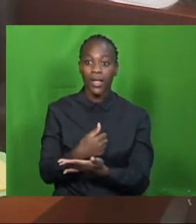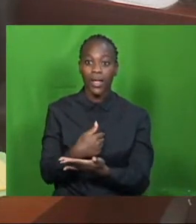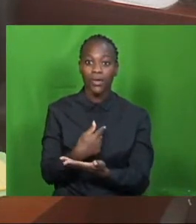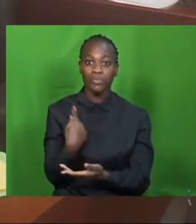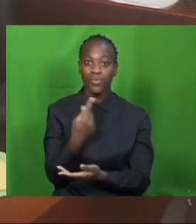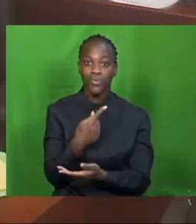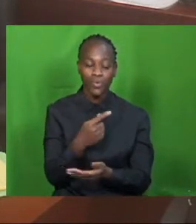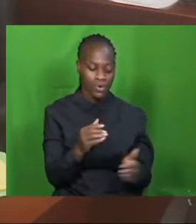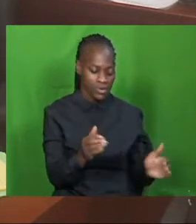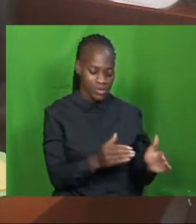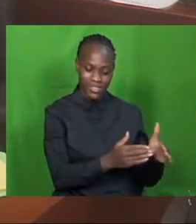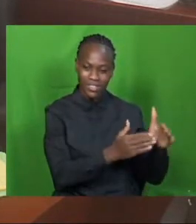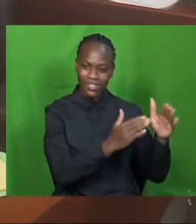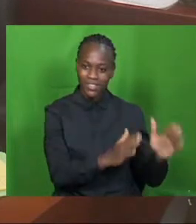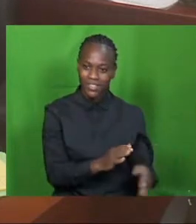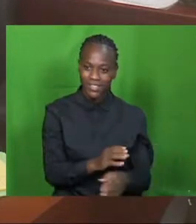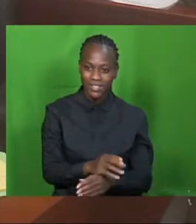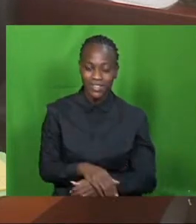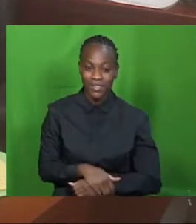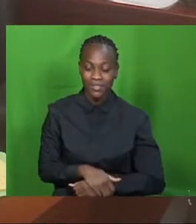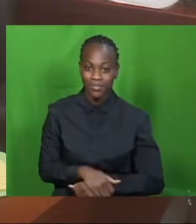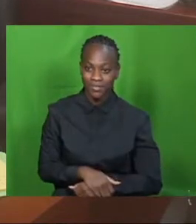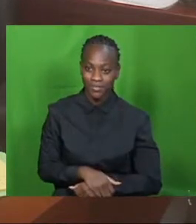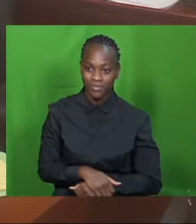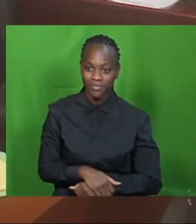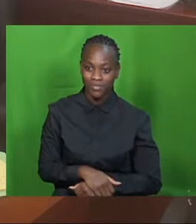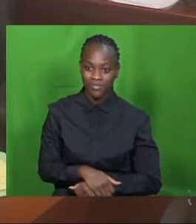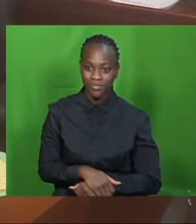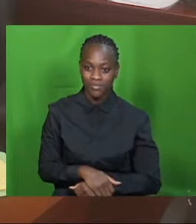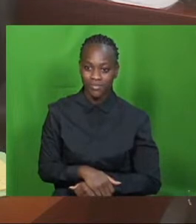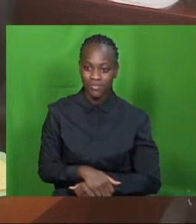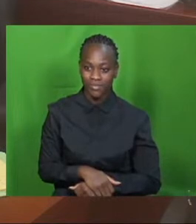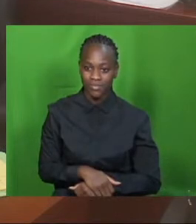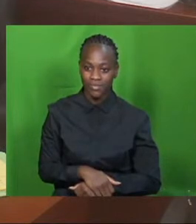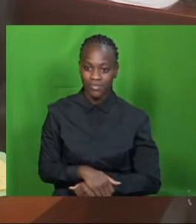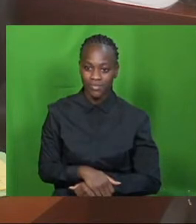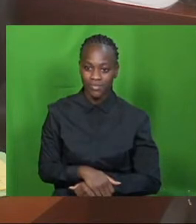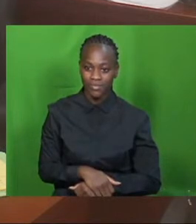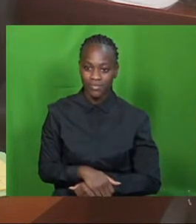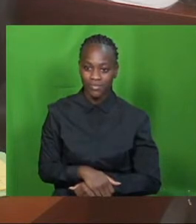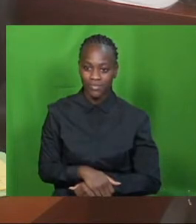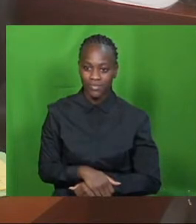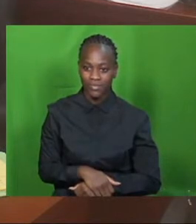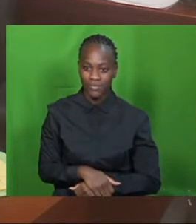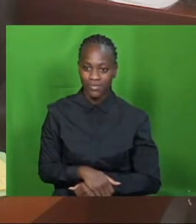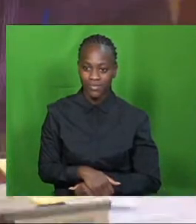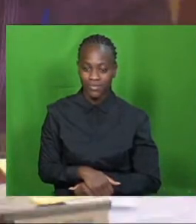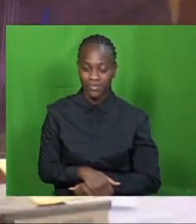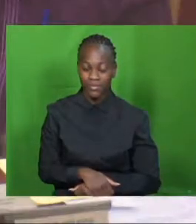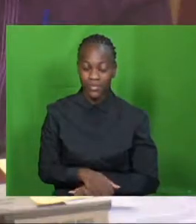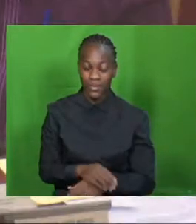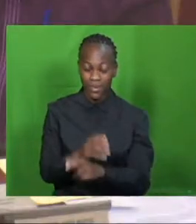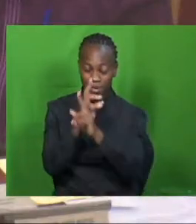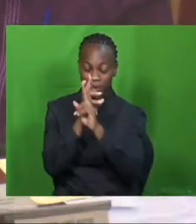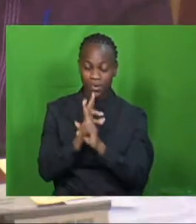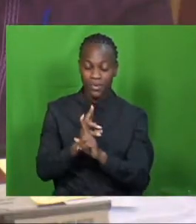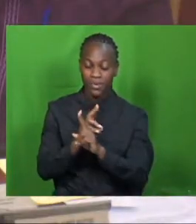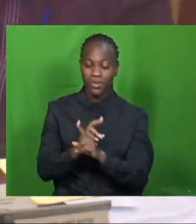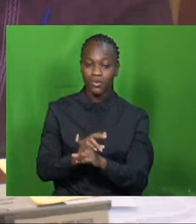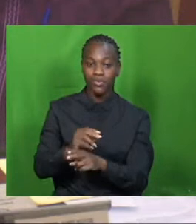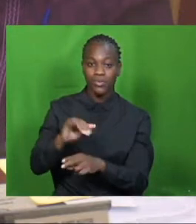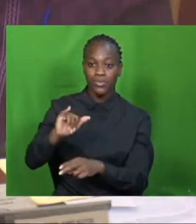phenomenal, given where Tanzania is. They've done and indeed made so much sacrifices